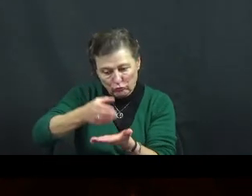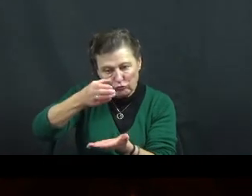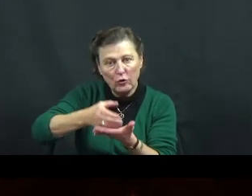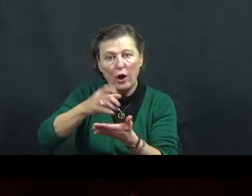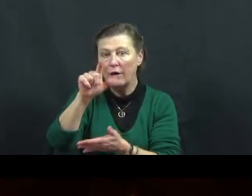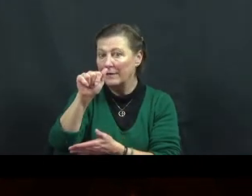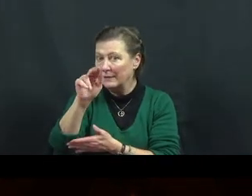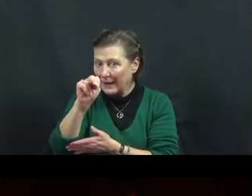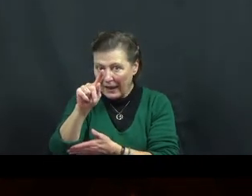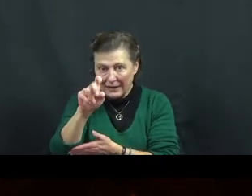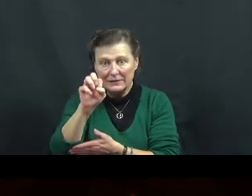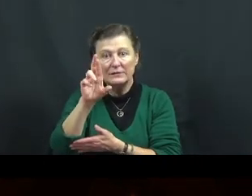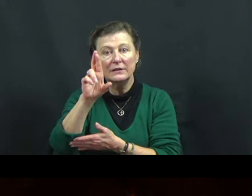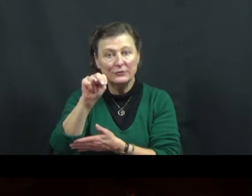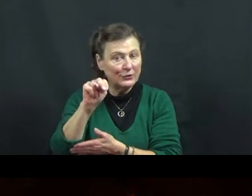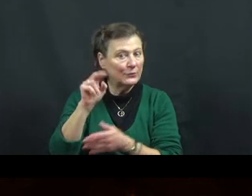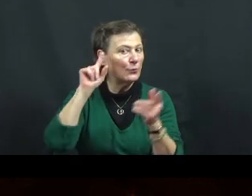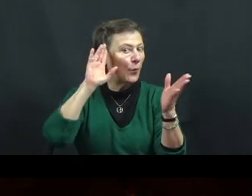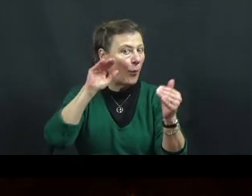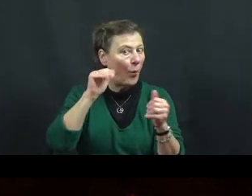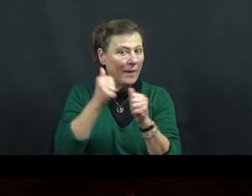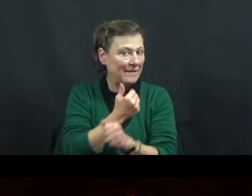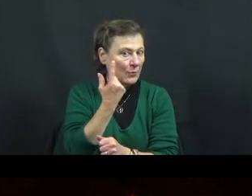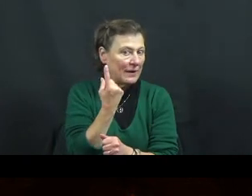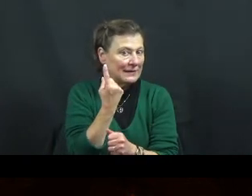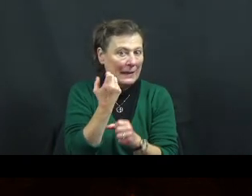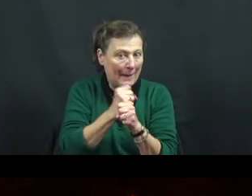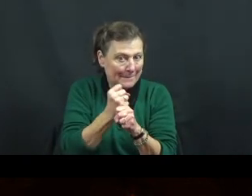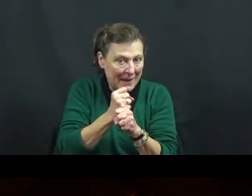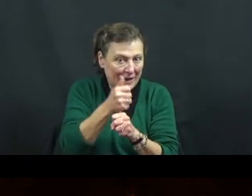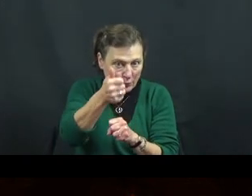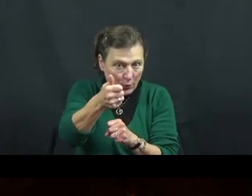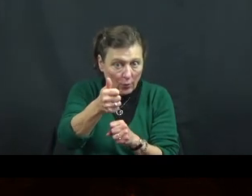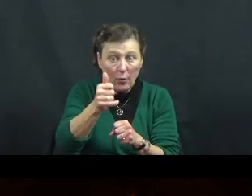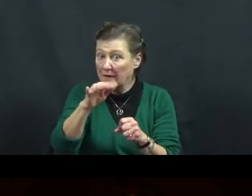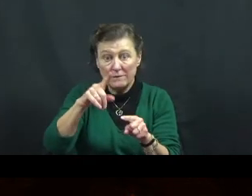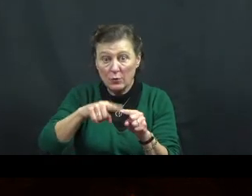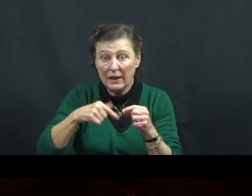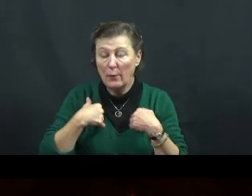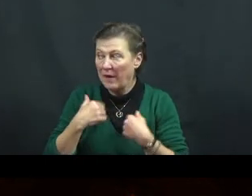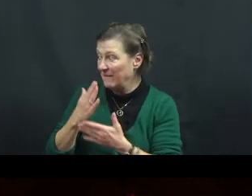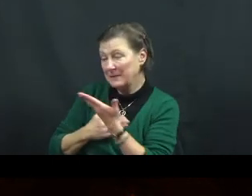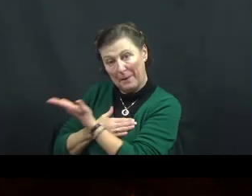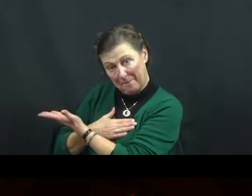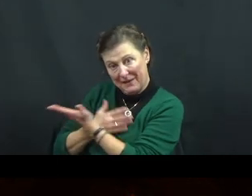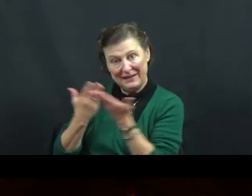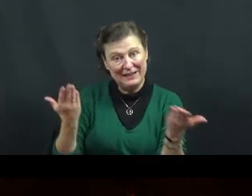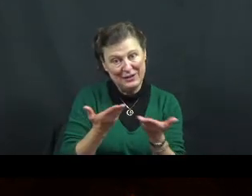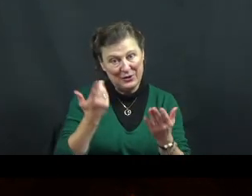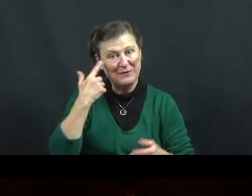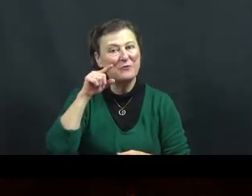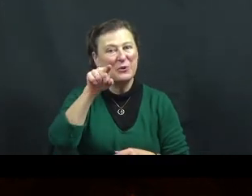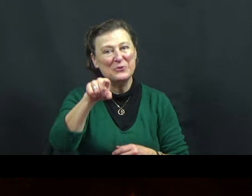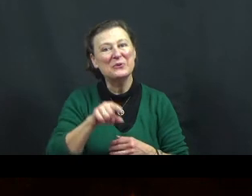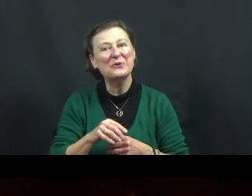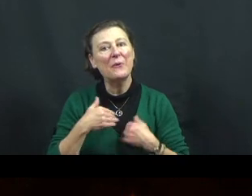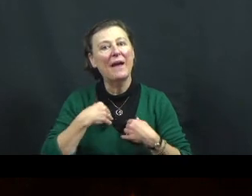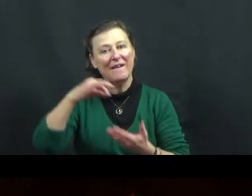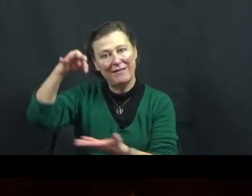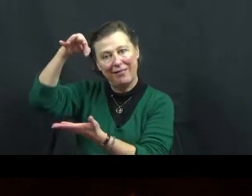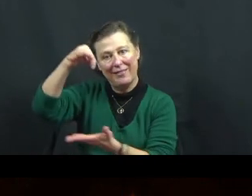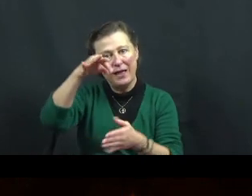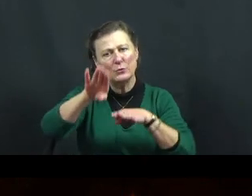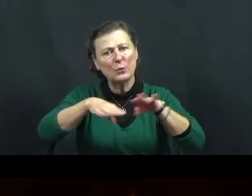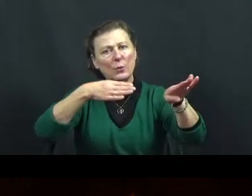if you have. We're hoping that everybody can make your lantern, but if you can't, we'll have some here for you. And we're going to have a lantern